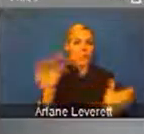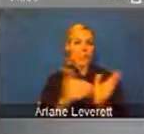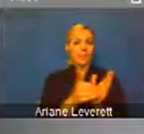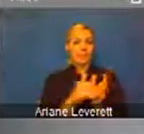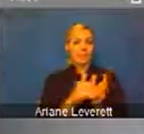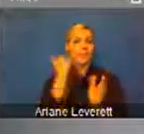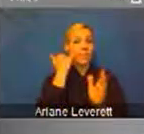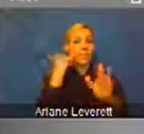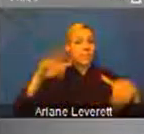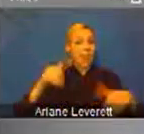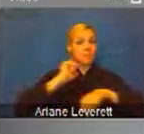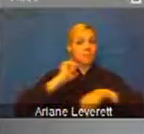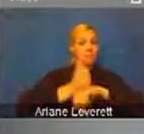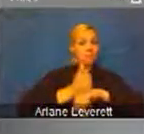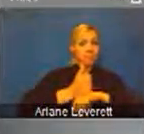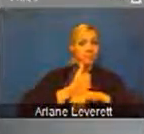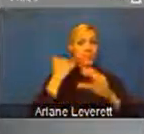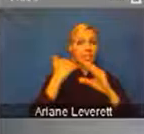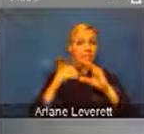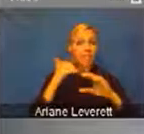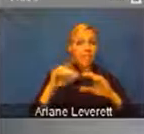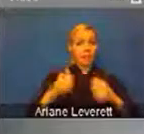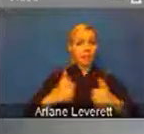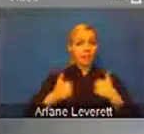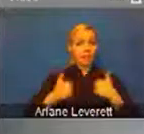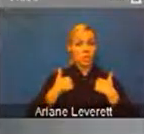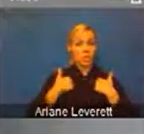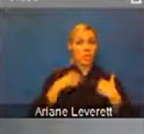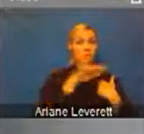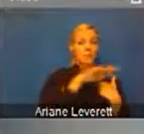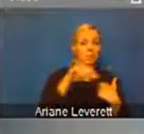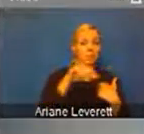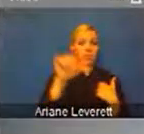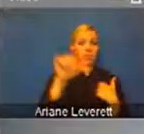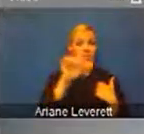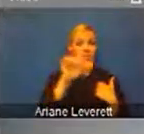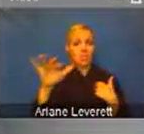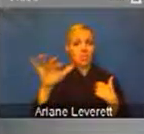there's another, we know it from Burkina Faso, where they try to bring